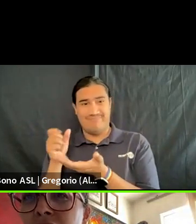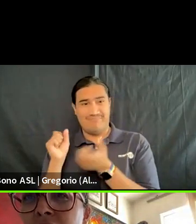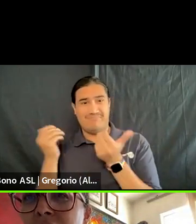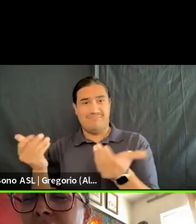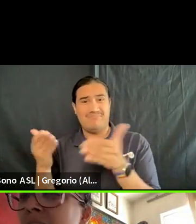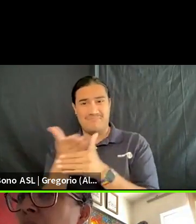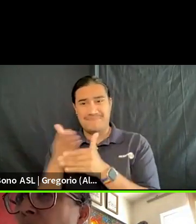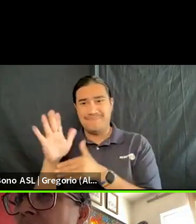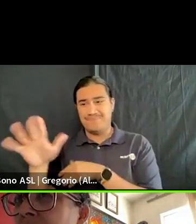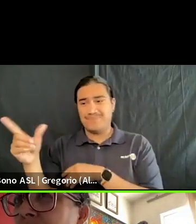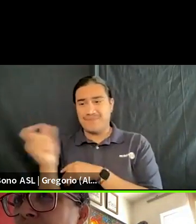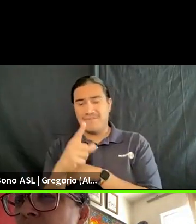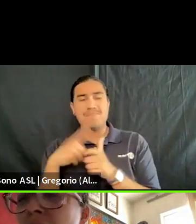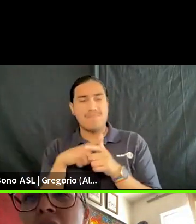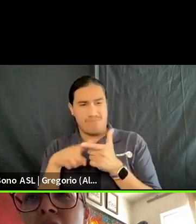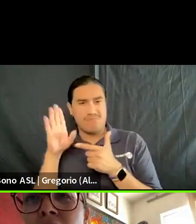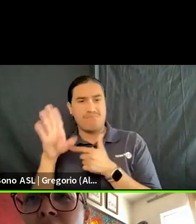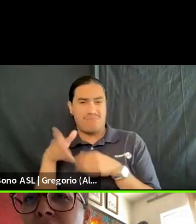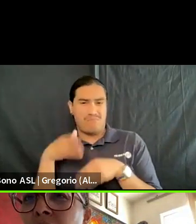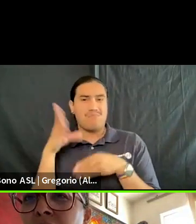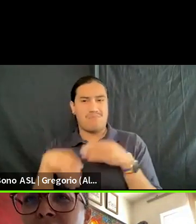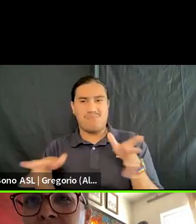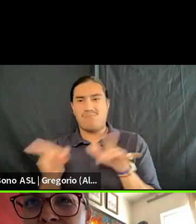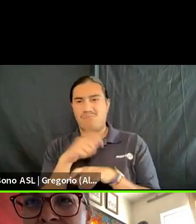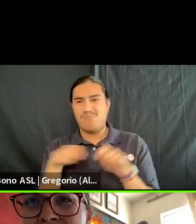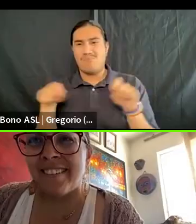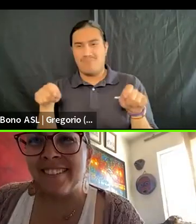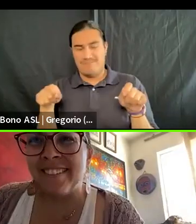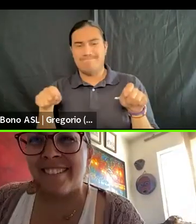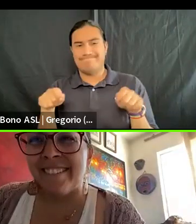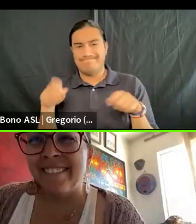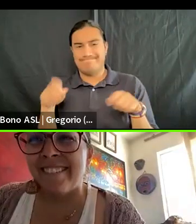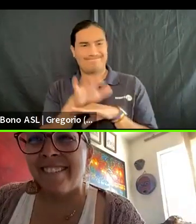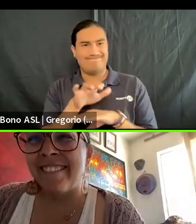your question and then we will have to close up for the evening.